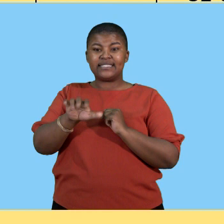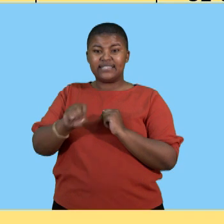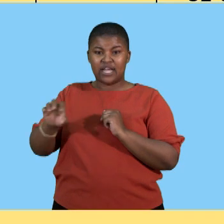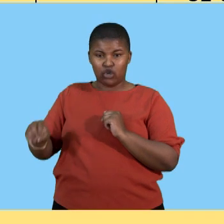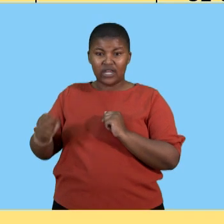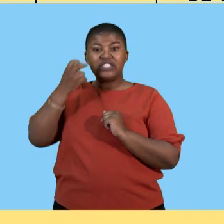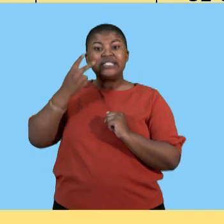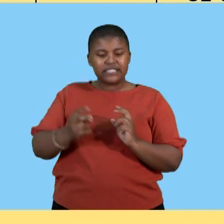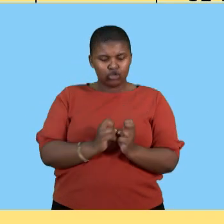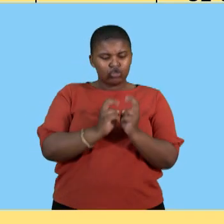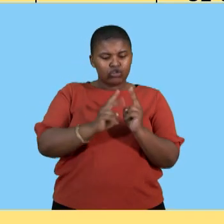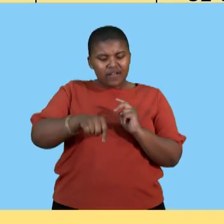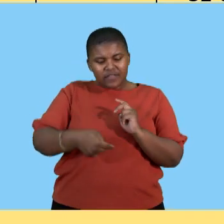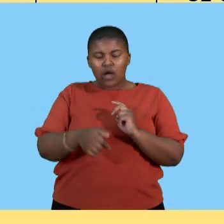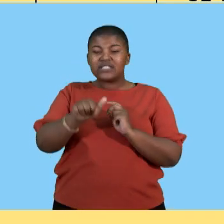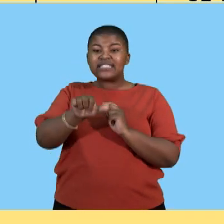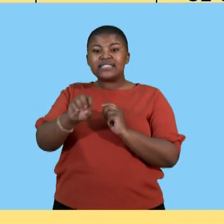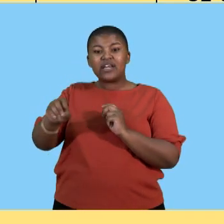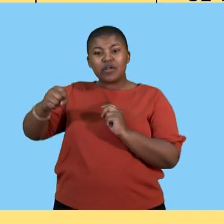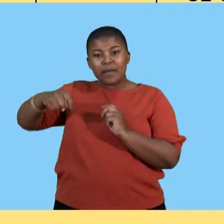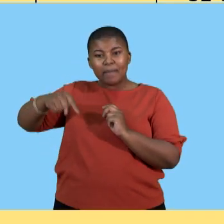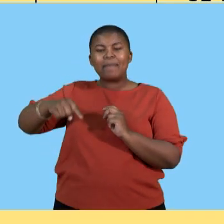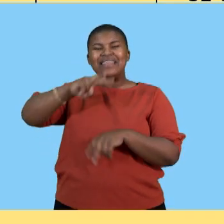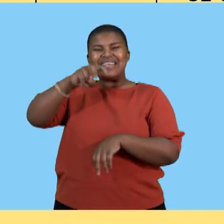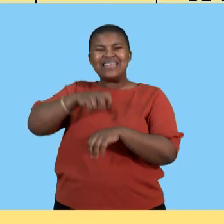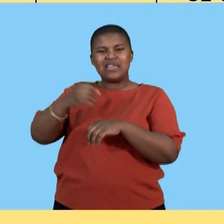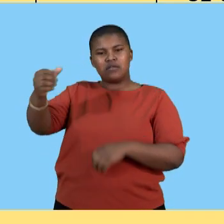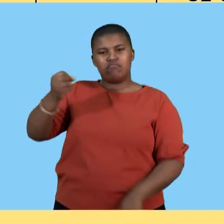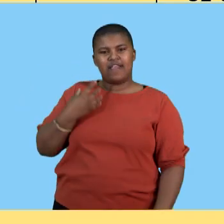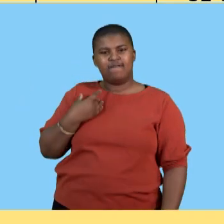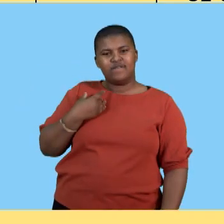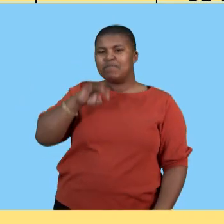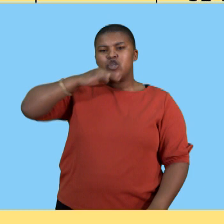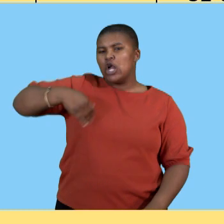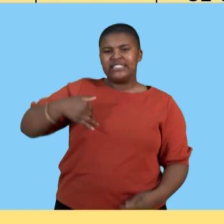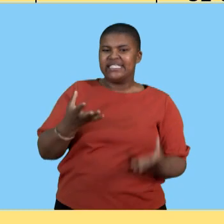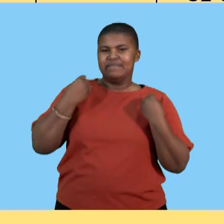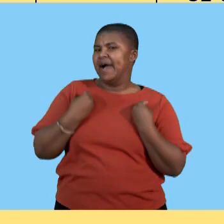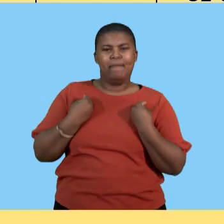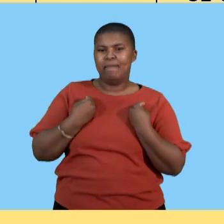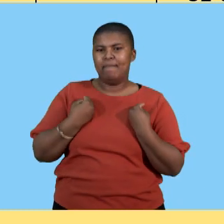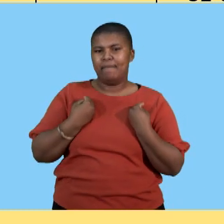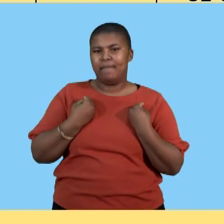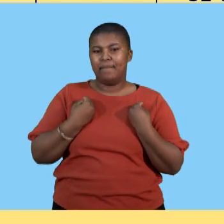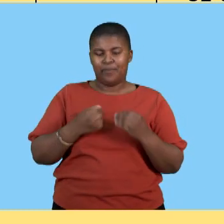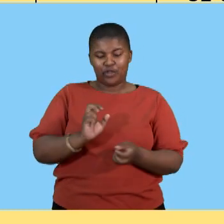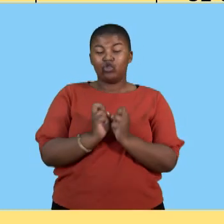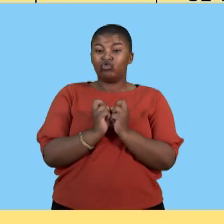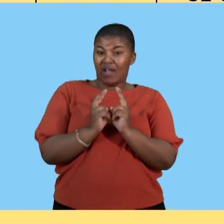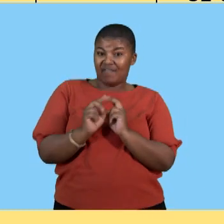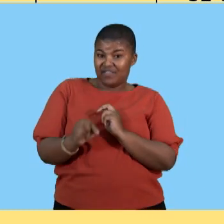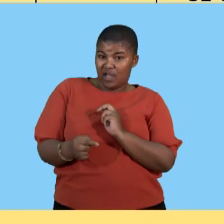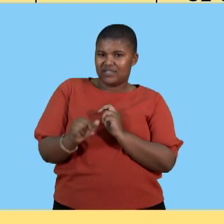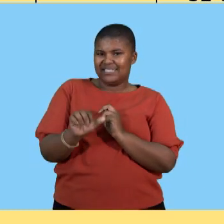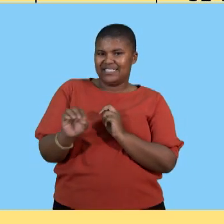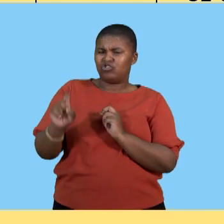12,600. This is what is owing or outstanding. This is the amount that